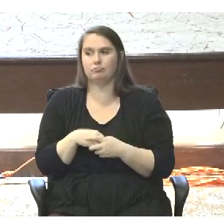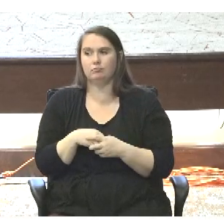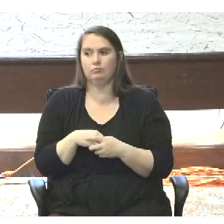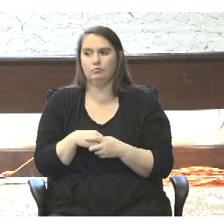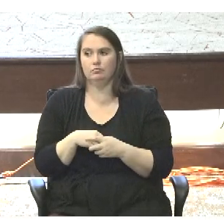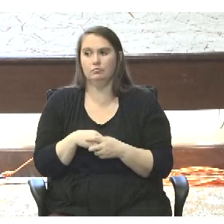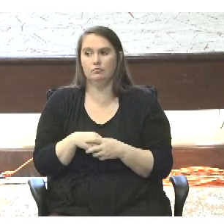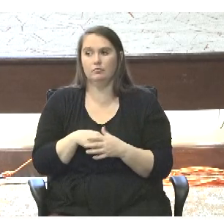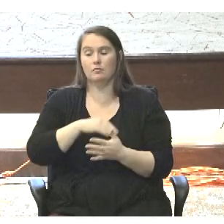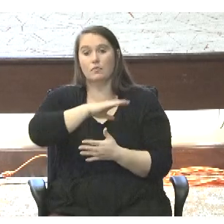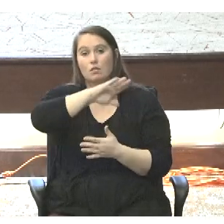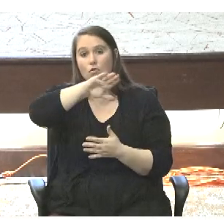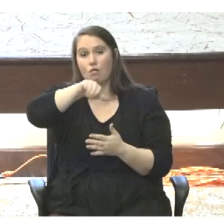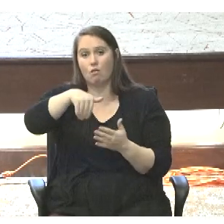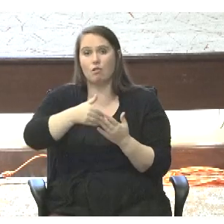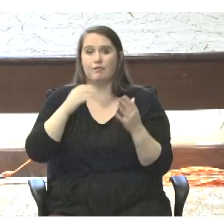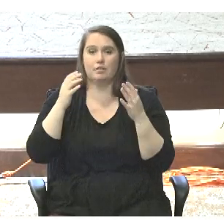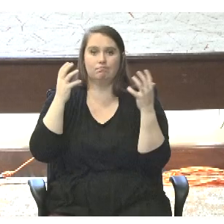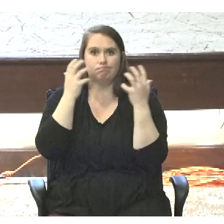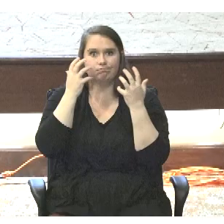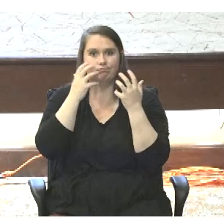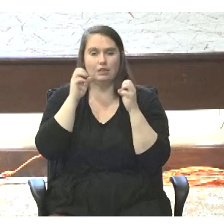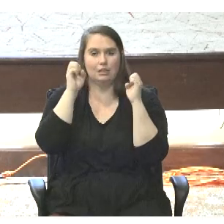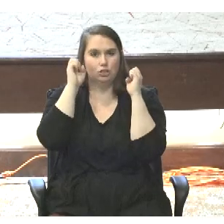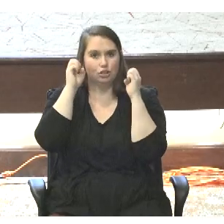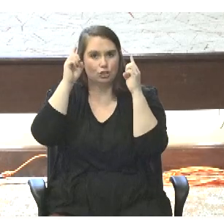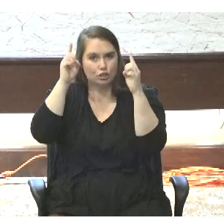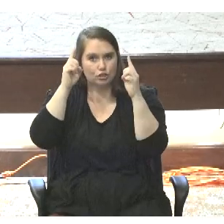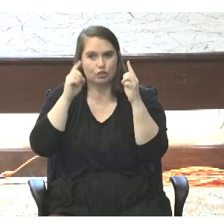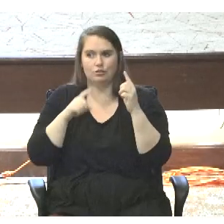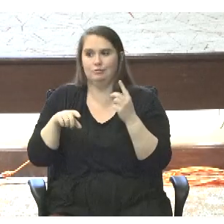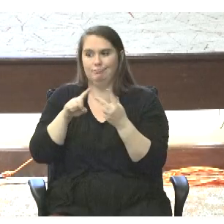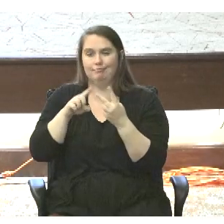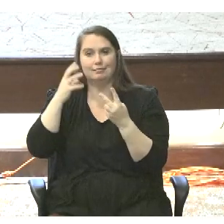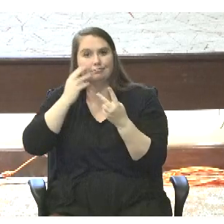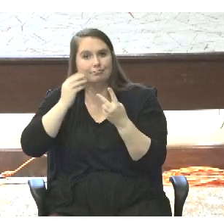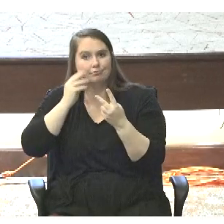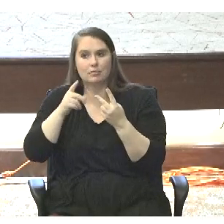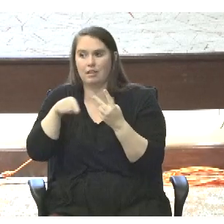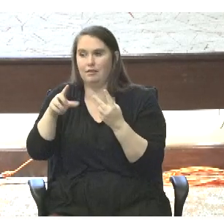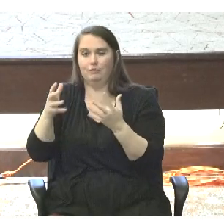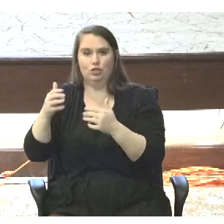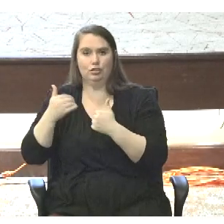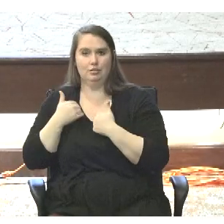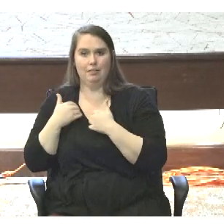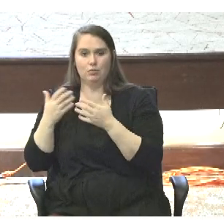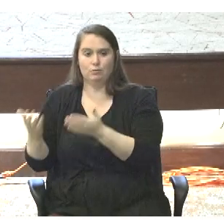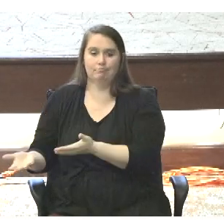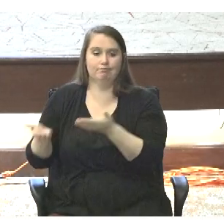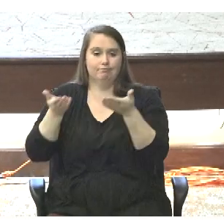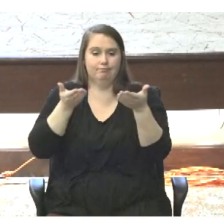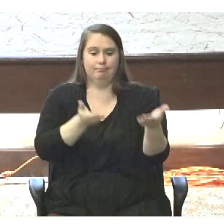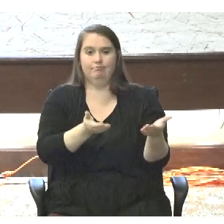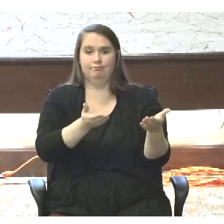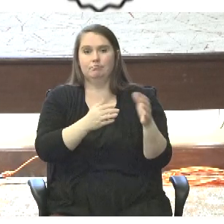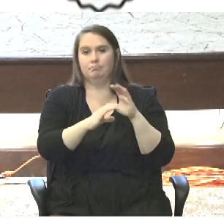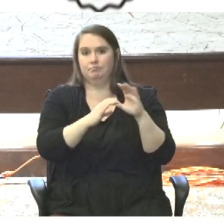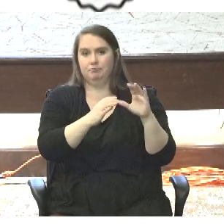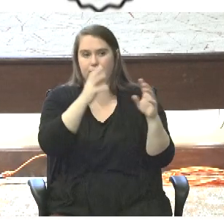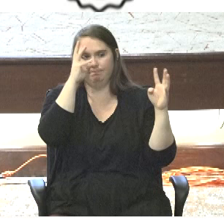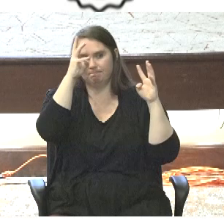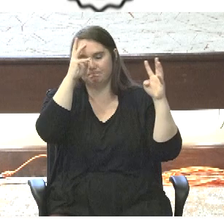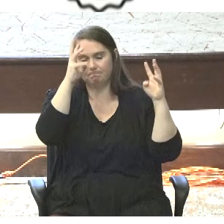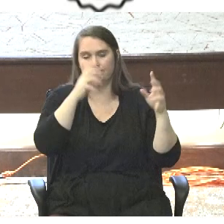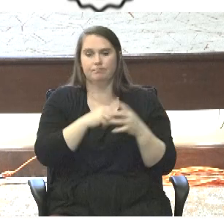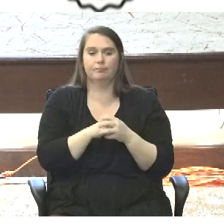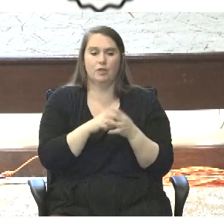all of the incredible education and experience that they've had to really implement y'all's media plans, research, and